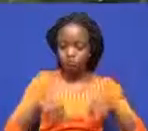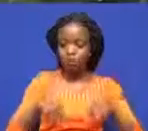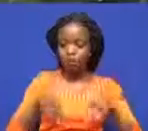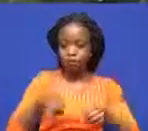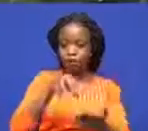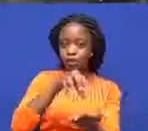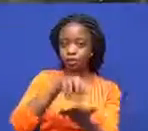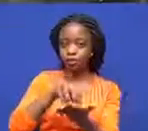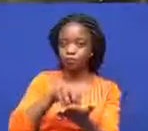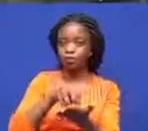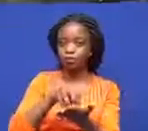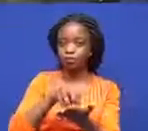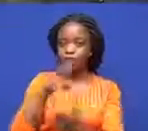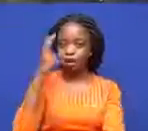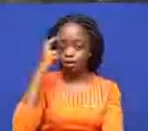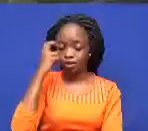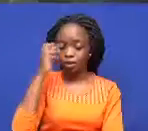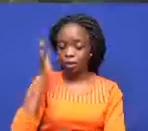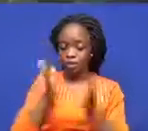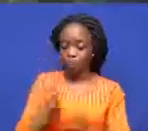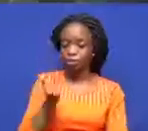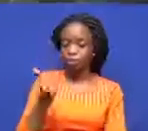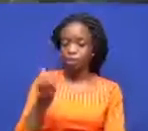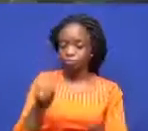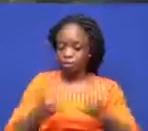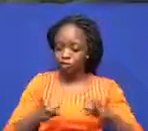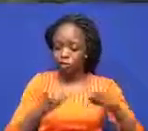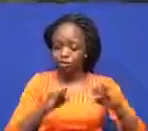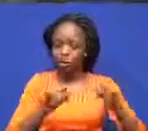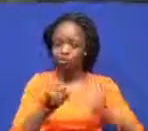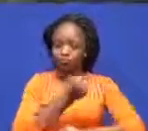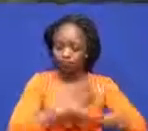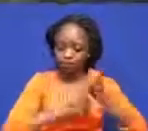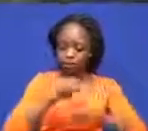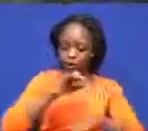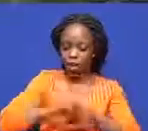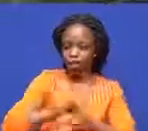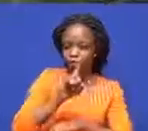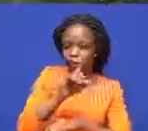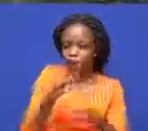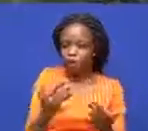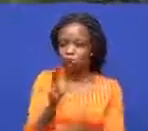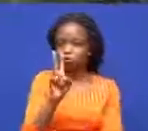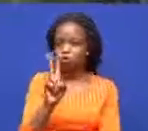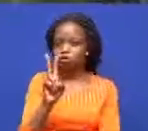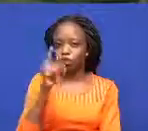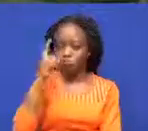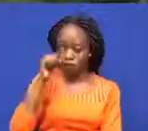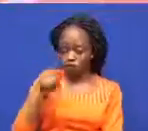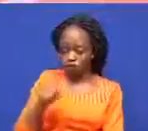case, we don't have a suspect in custody. But we are trying to make efforts to see if at least we can get one or two concerning this matter.